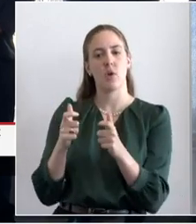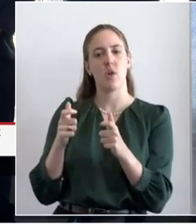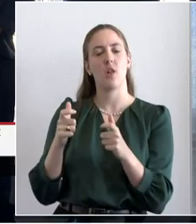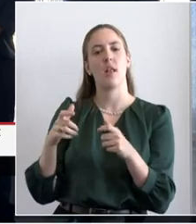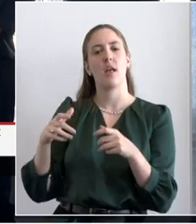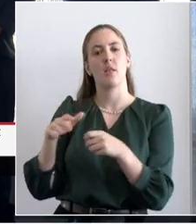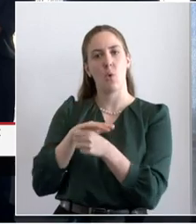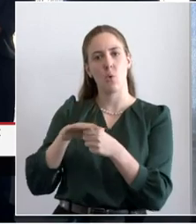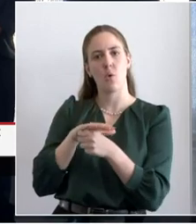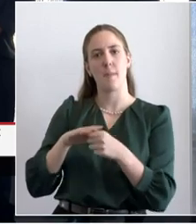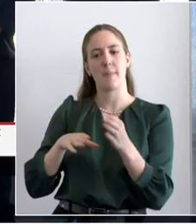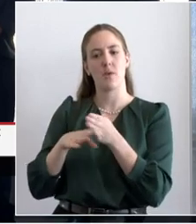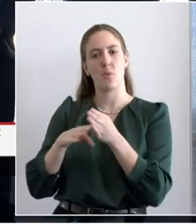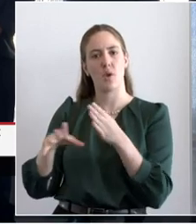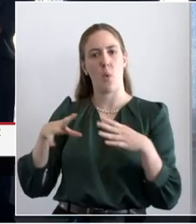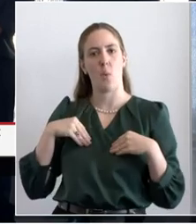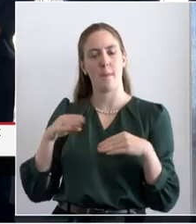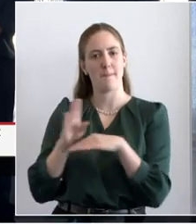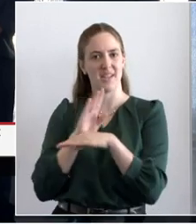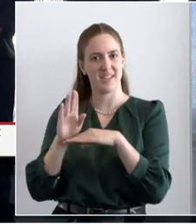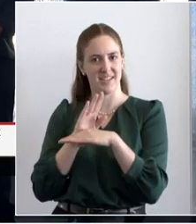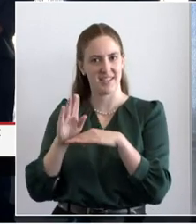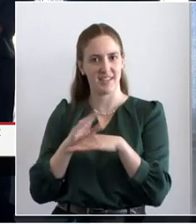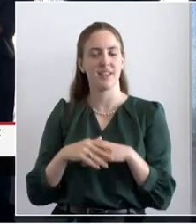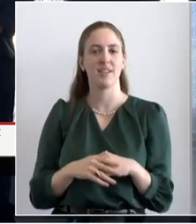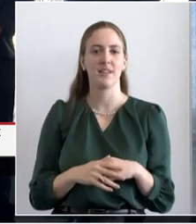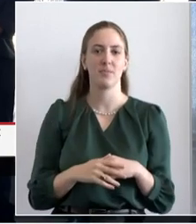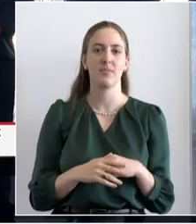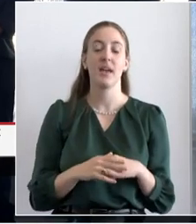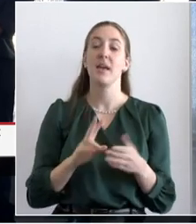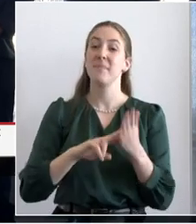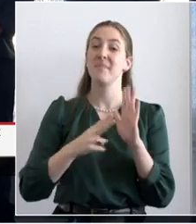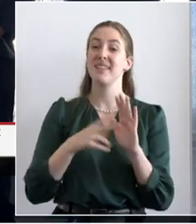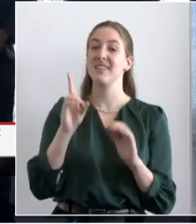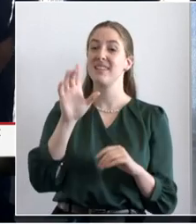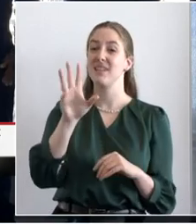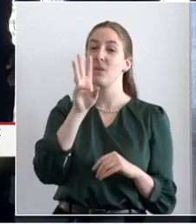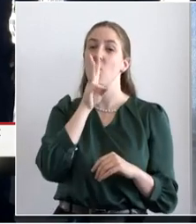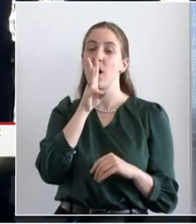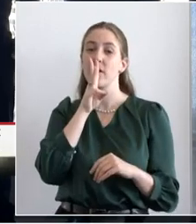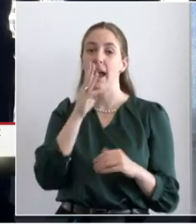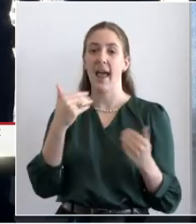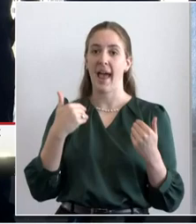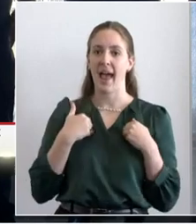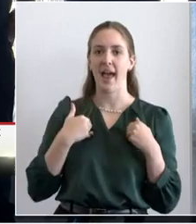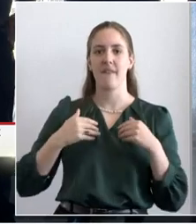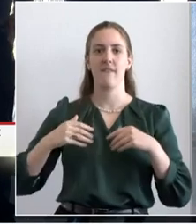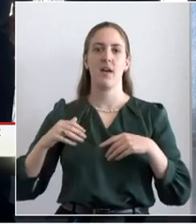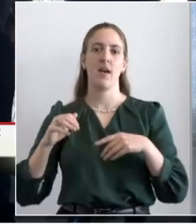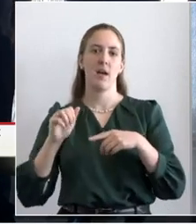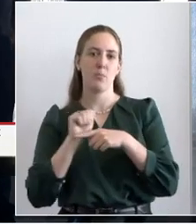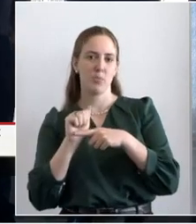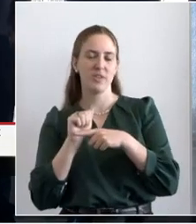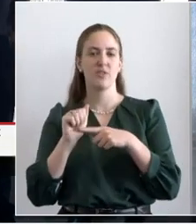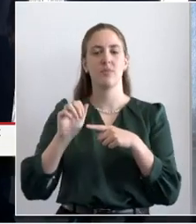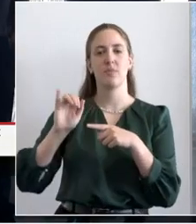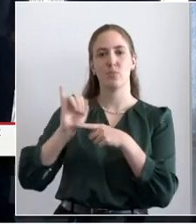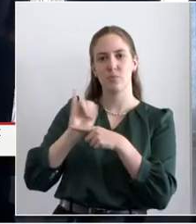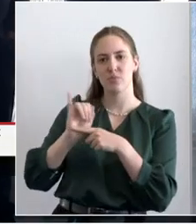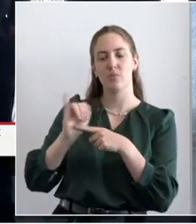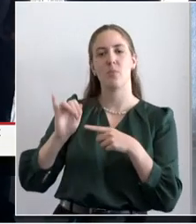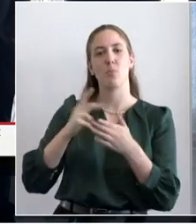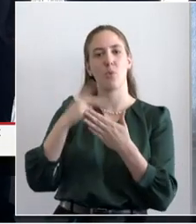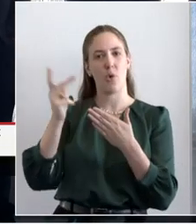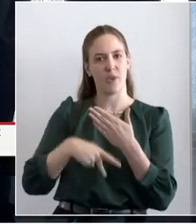minority-owned businesses. Equity at DC Water also means DC Water works with apprenticeship programs to bring in employees, not